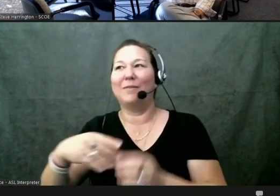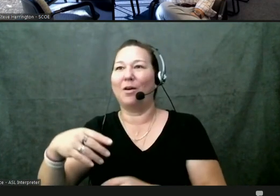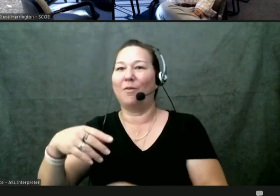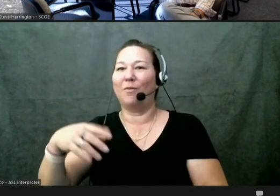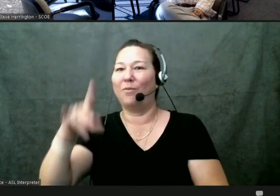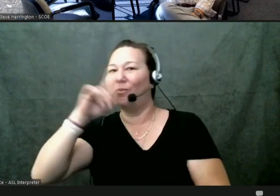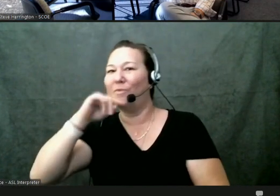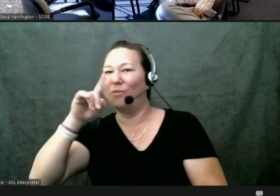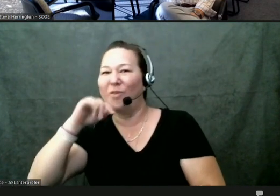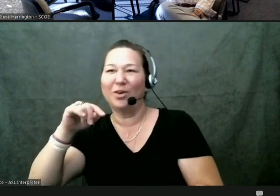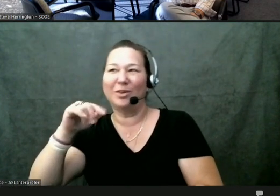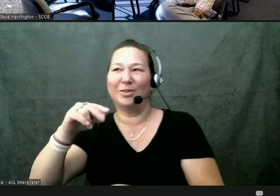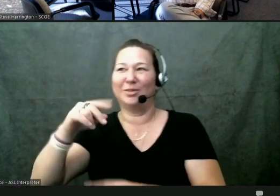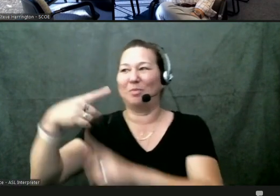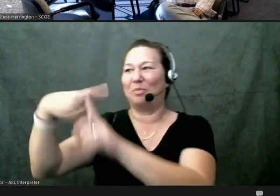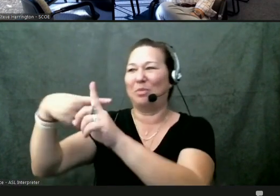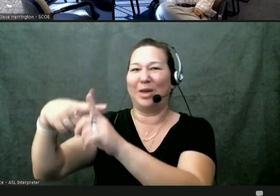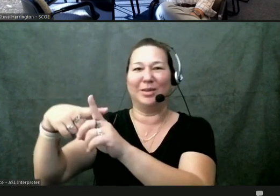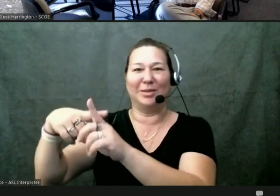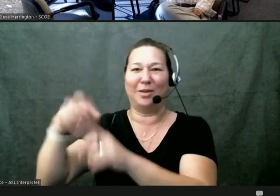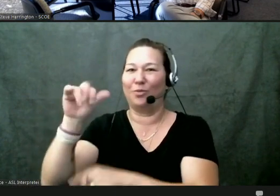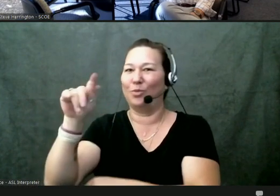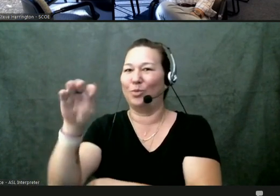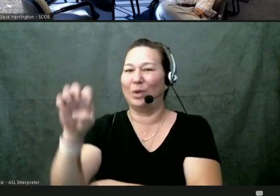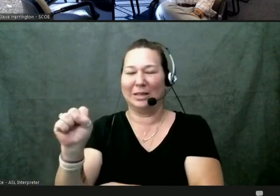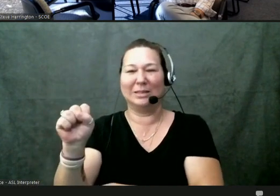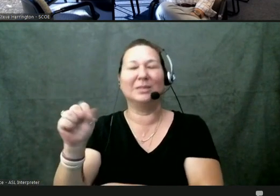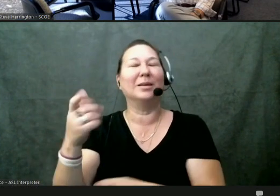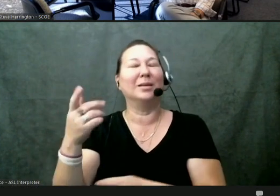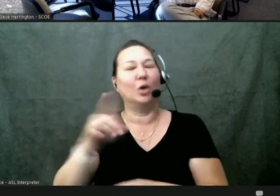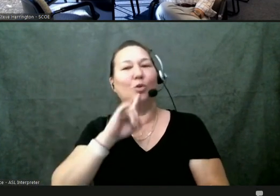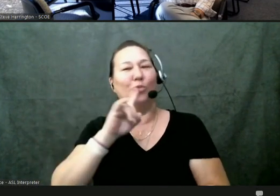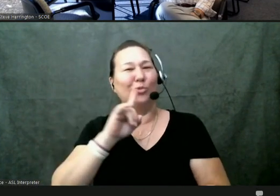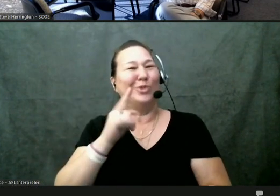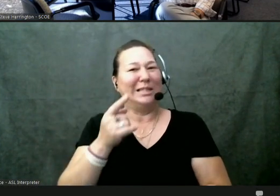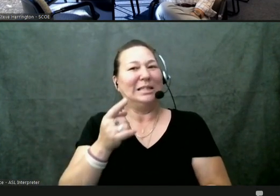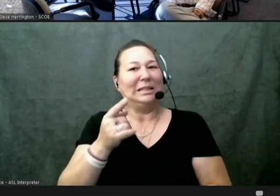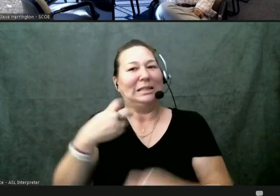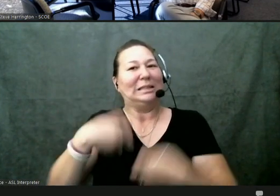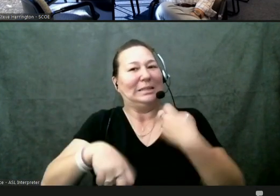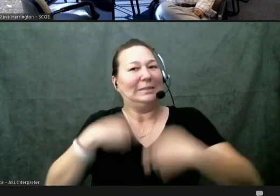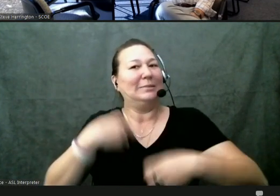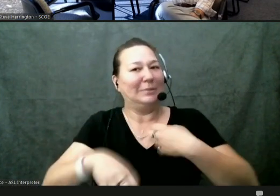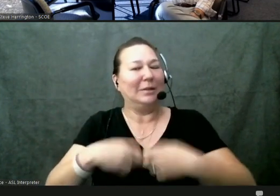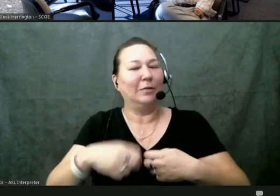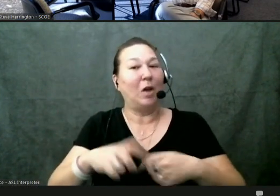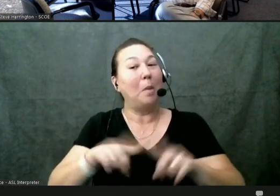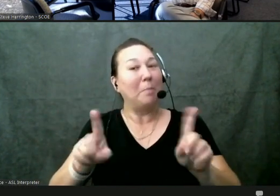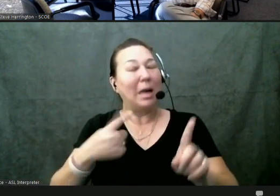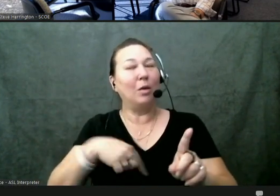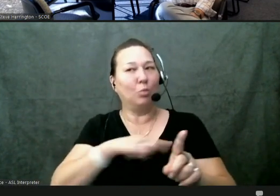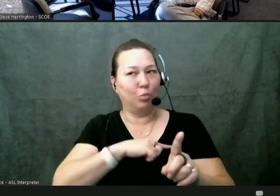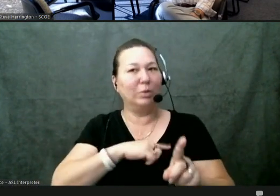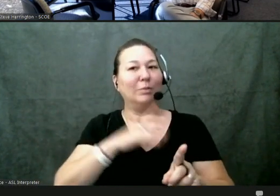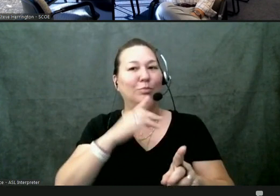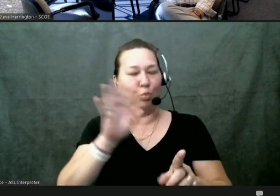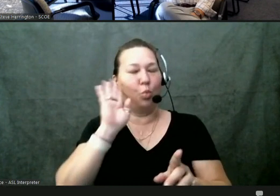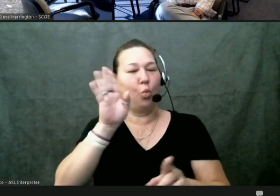a little trickier to use those tests. But yes, definitely taking that under consideration. Thank you.